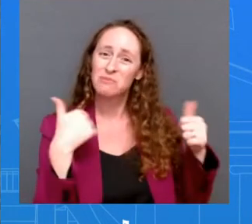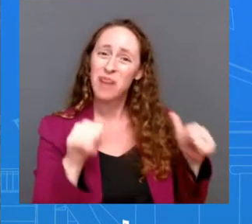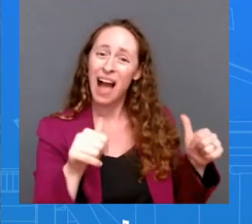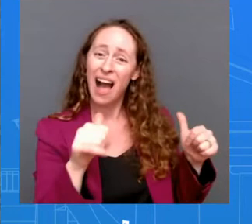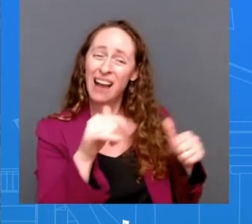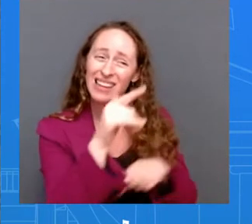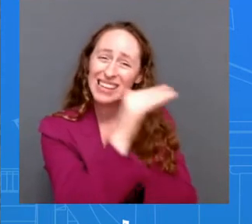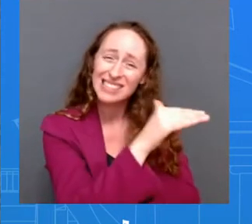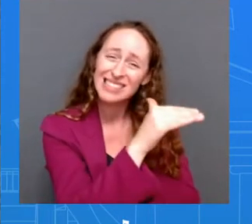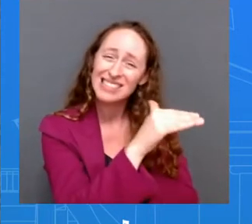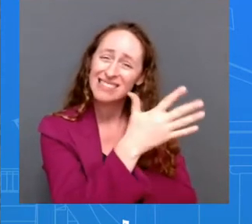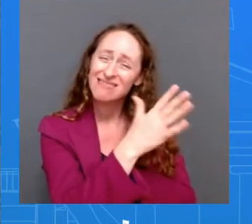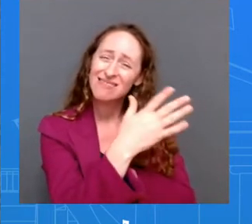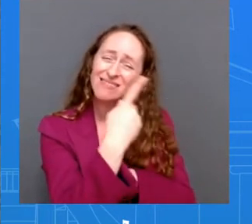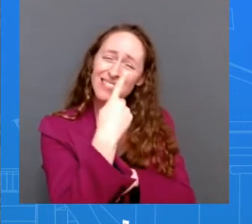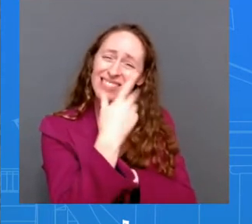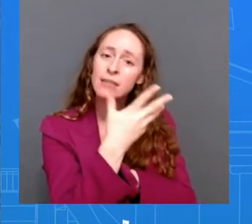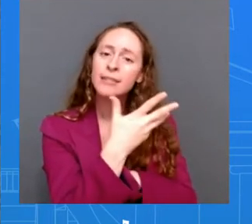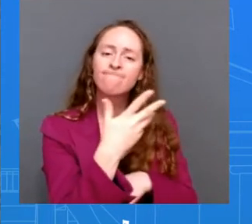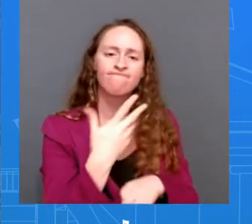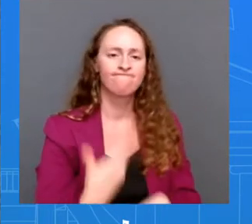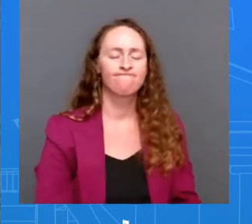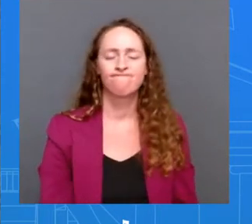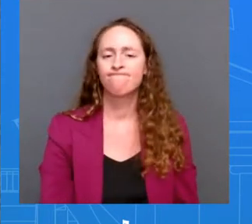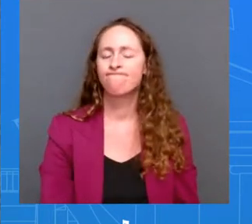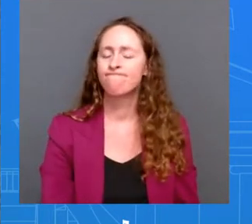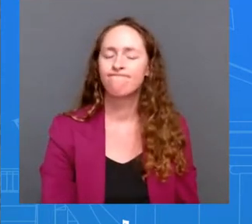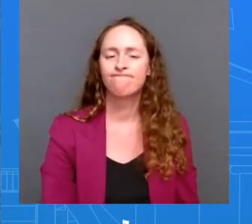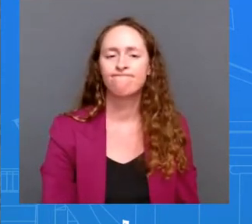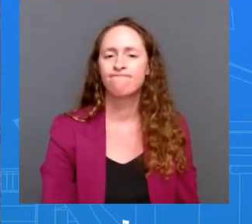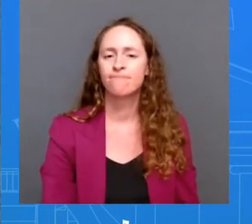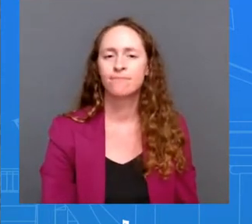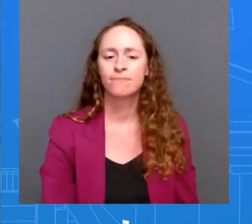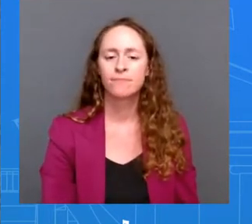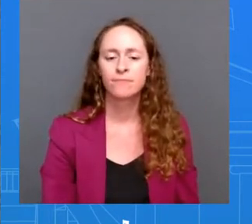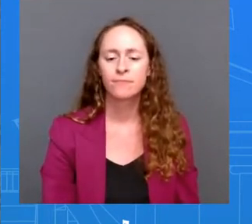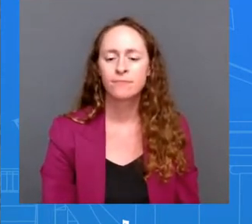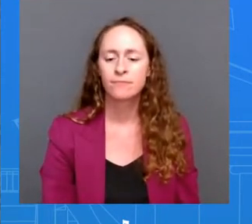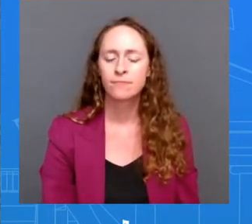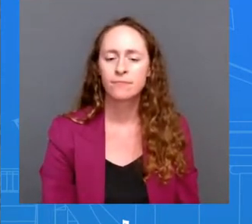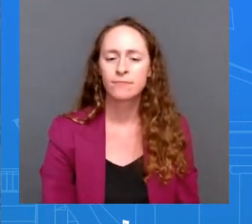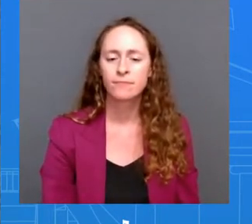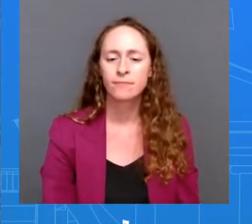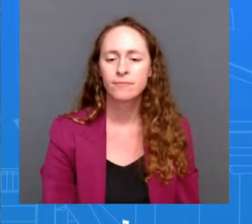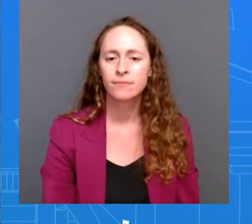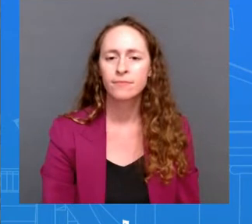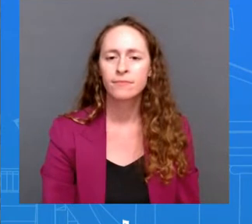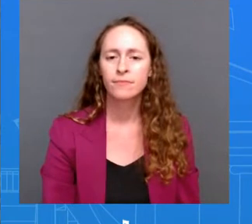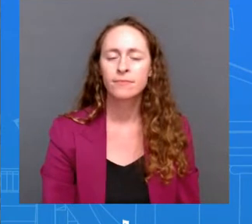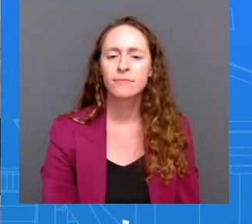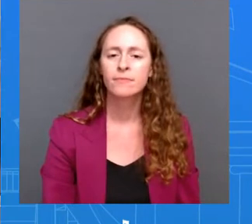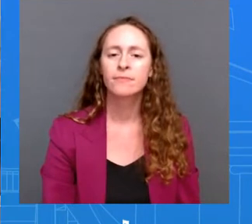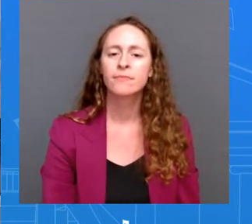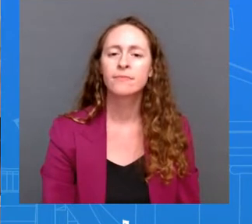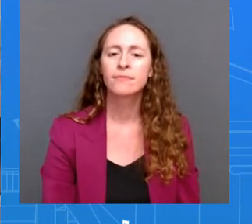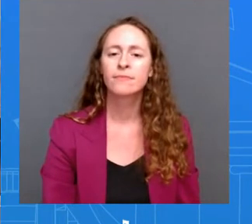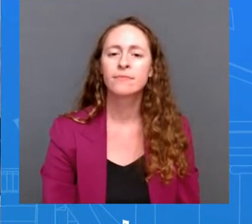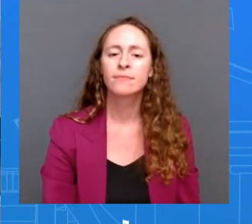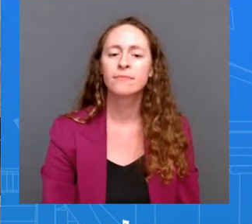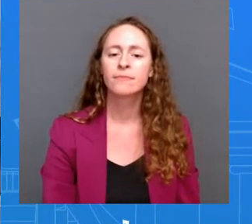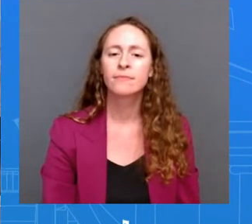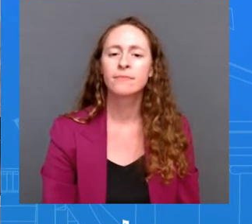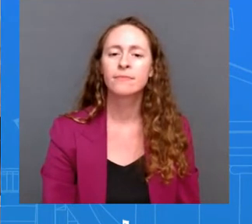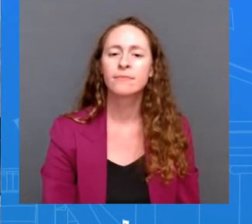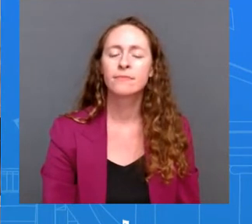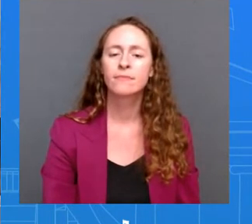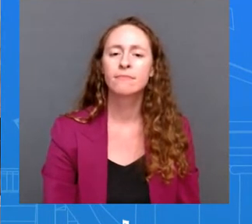Thank you so much. You had called a counteroffer by Russia unserious, which